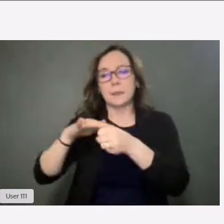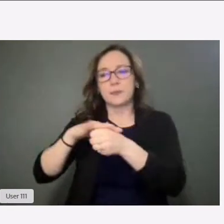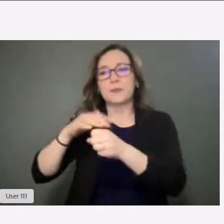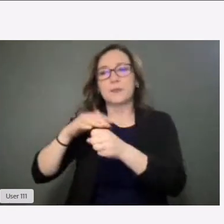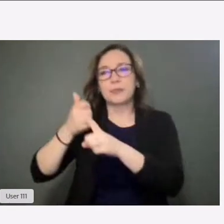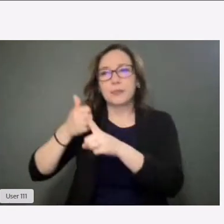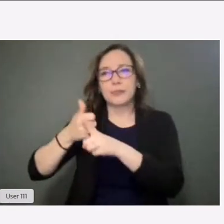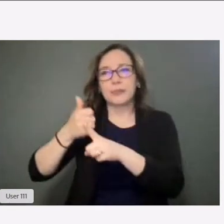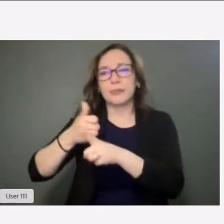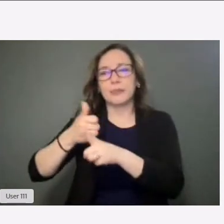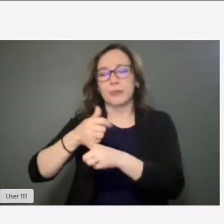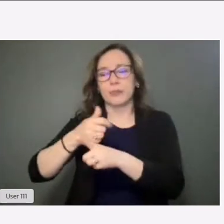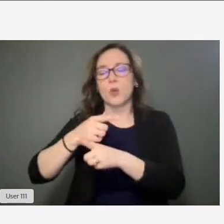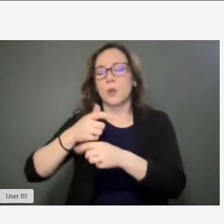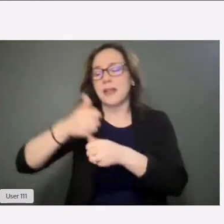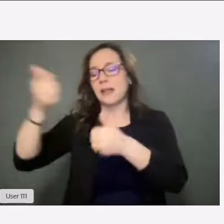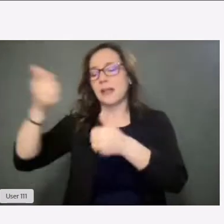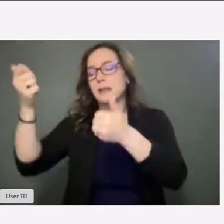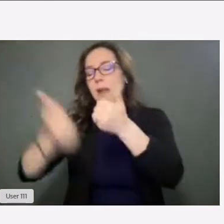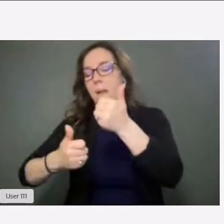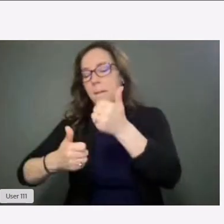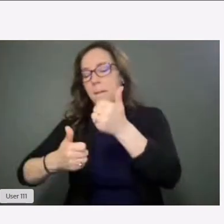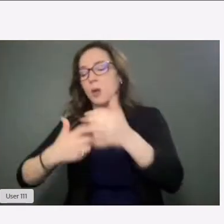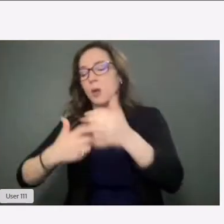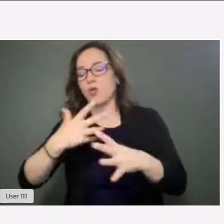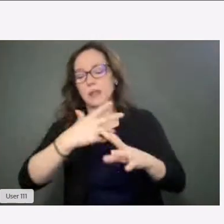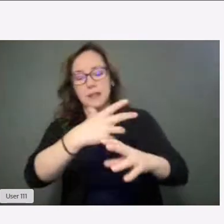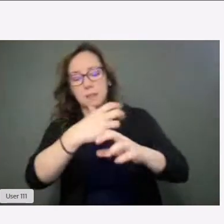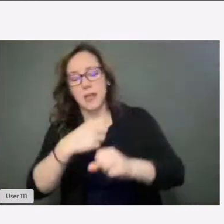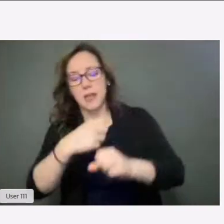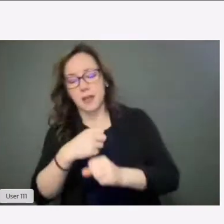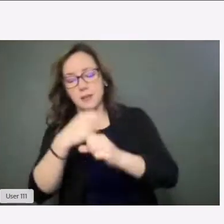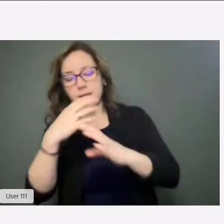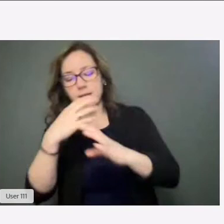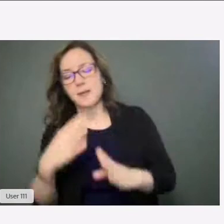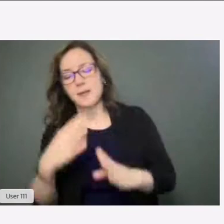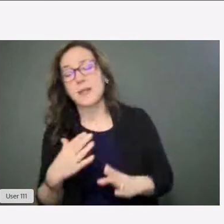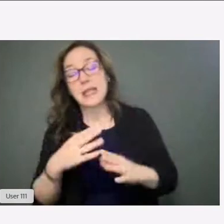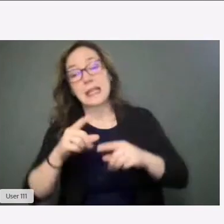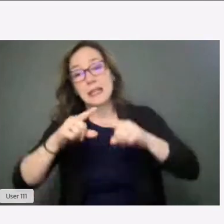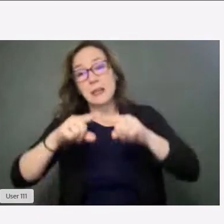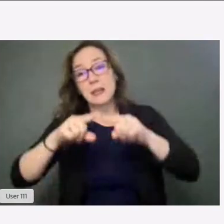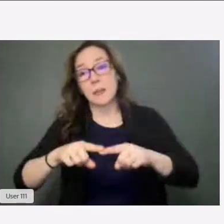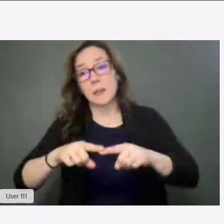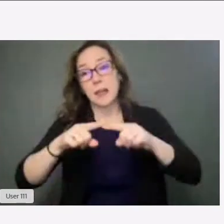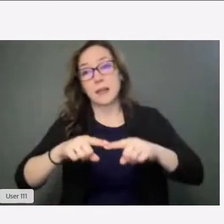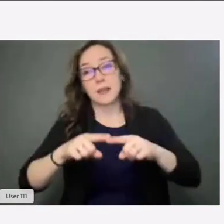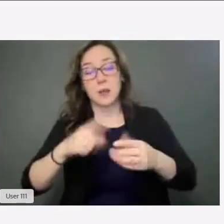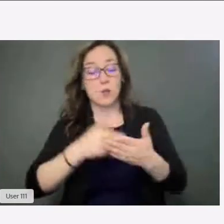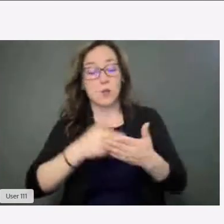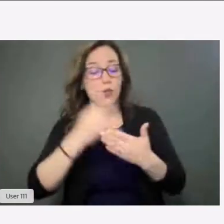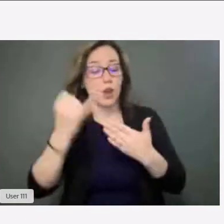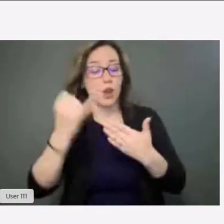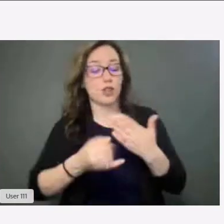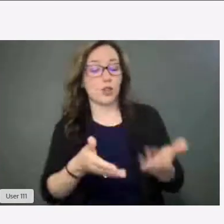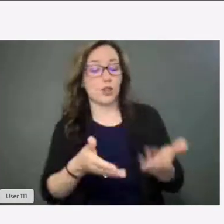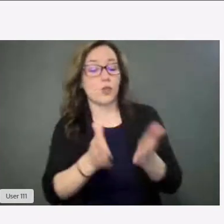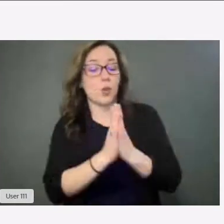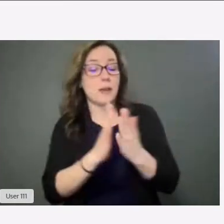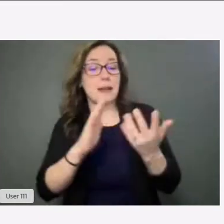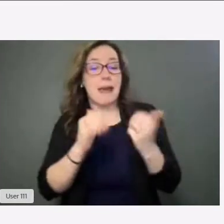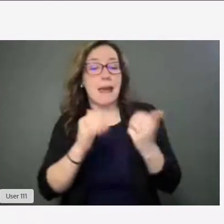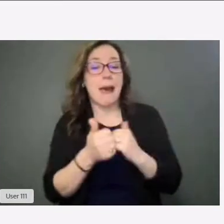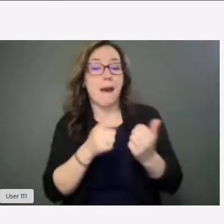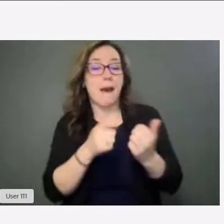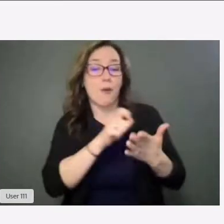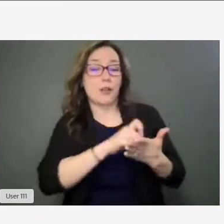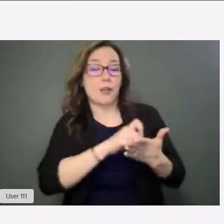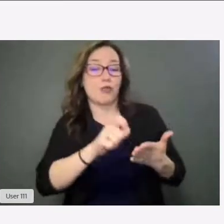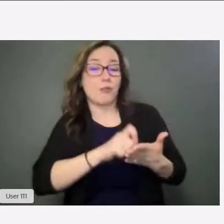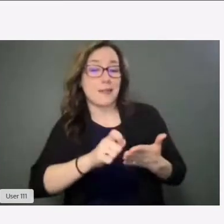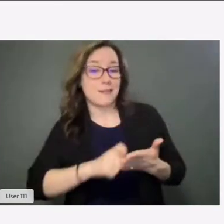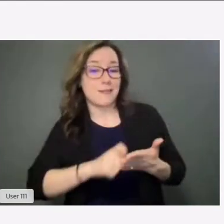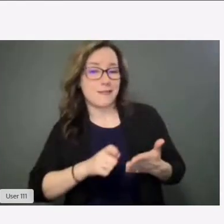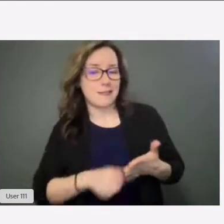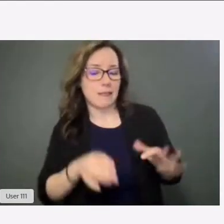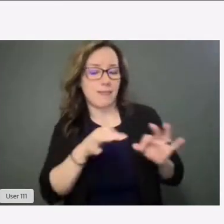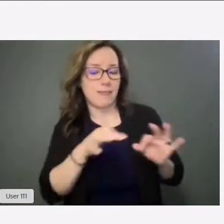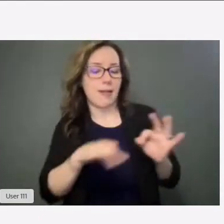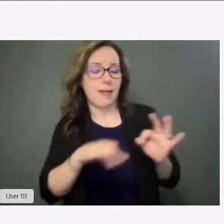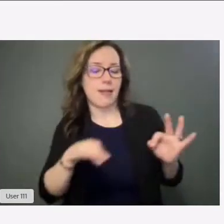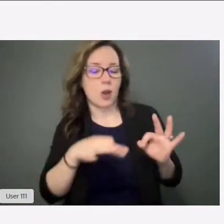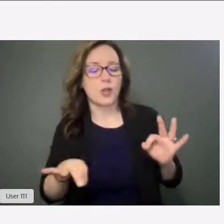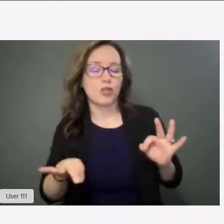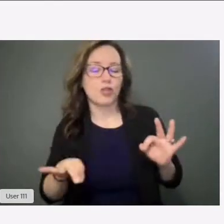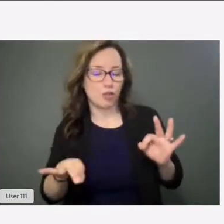eligible subrecipient. So again, it would depend on the project request and how it's written up. Okay. Thank